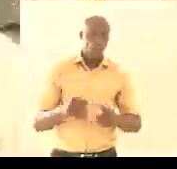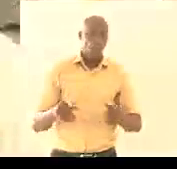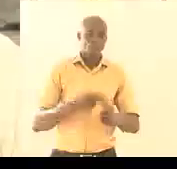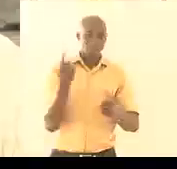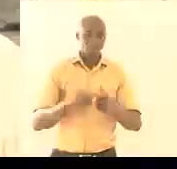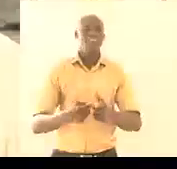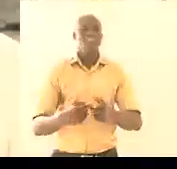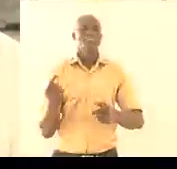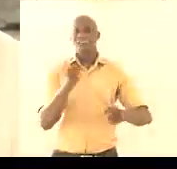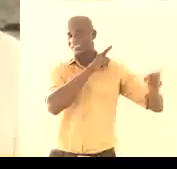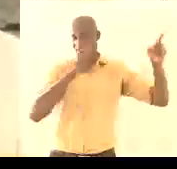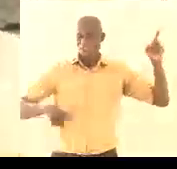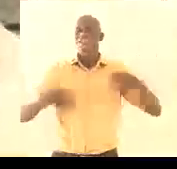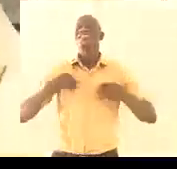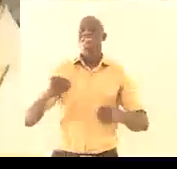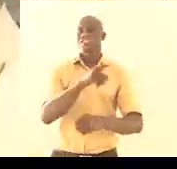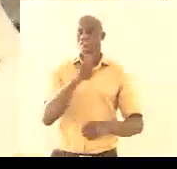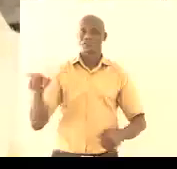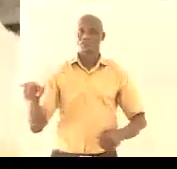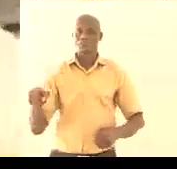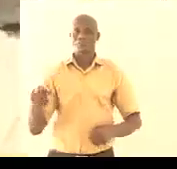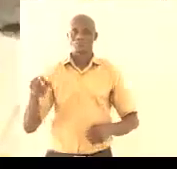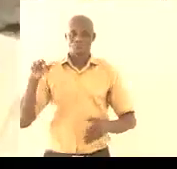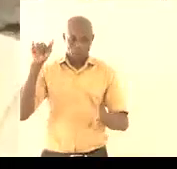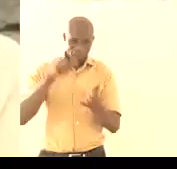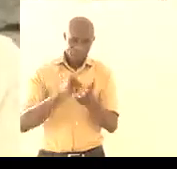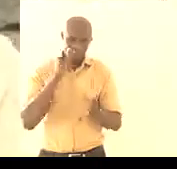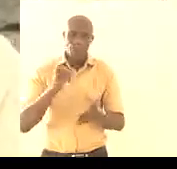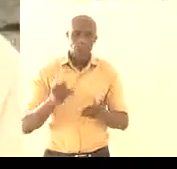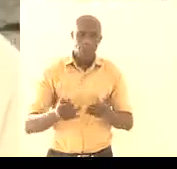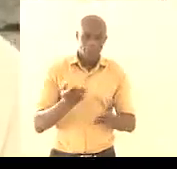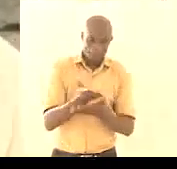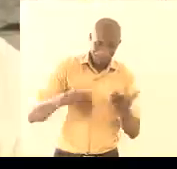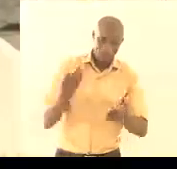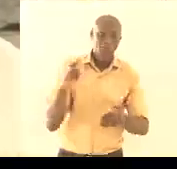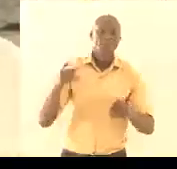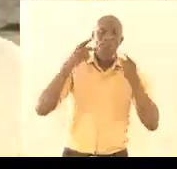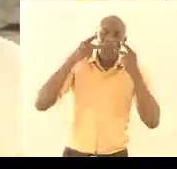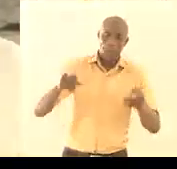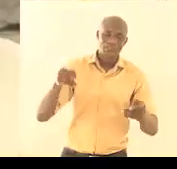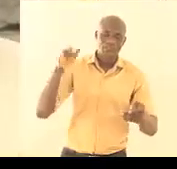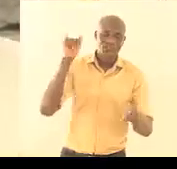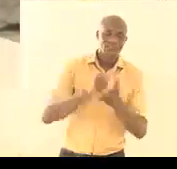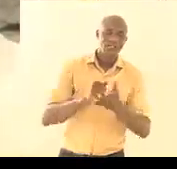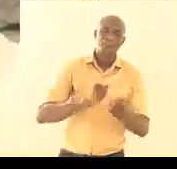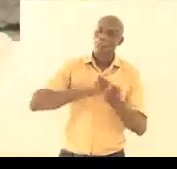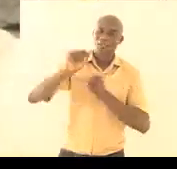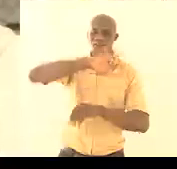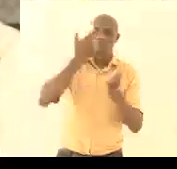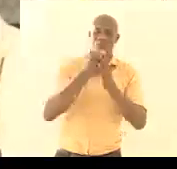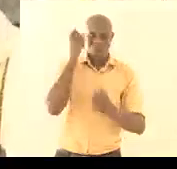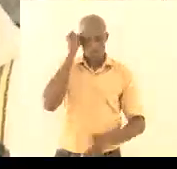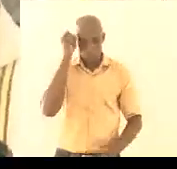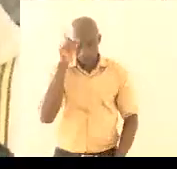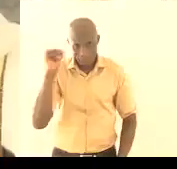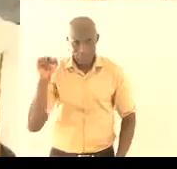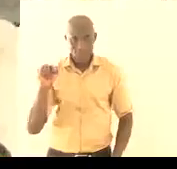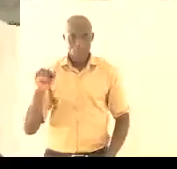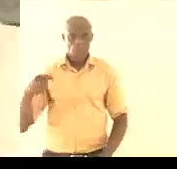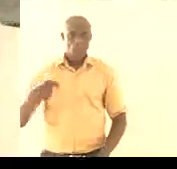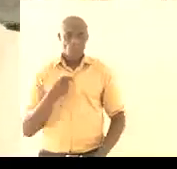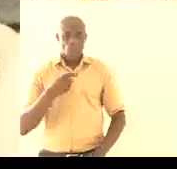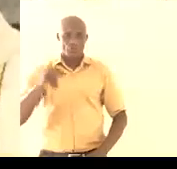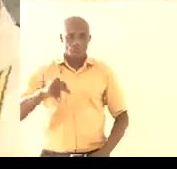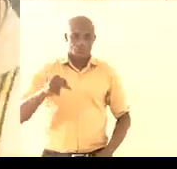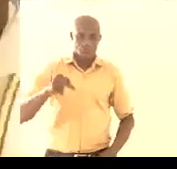Then the Lord heals your own. That is the part of the peace that surpasses understanding. And